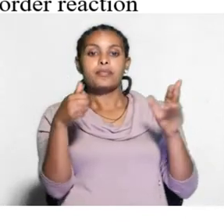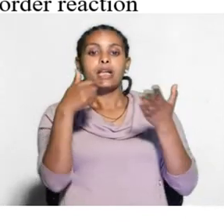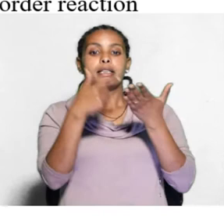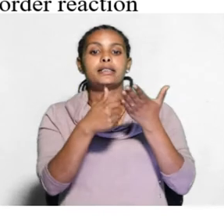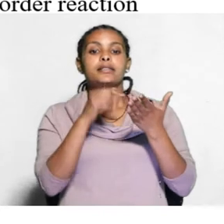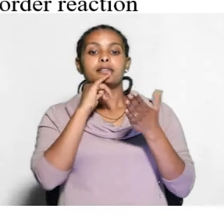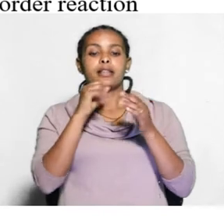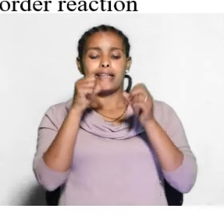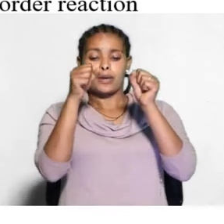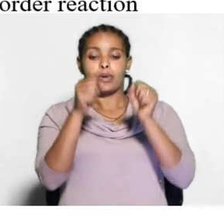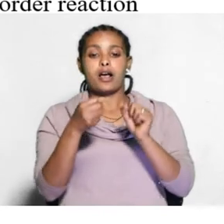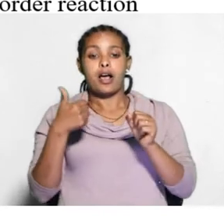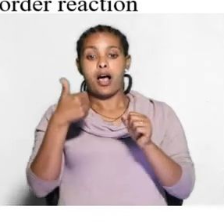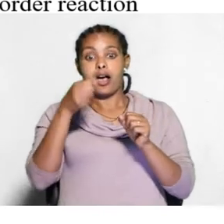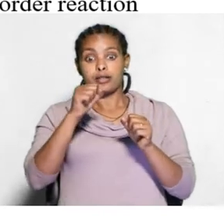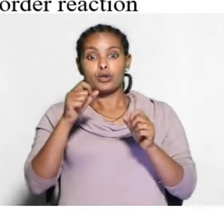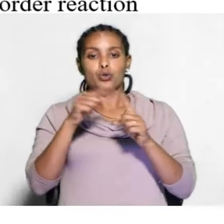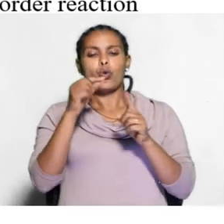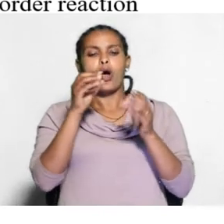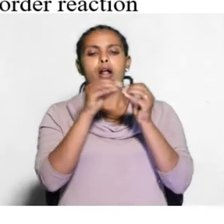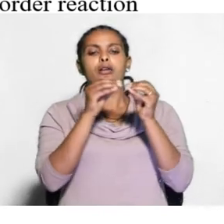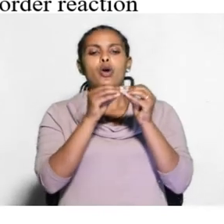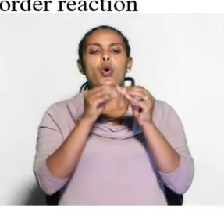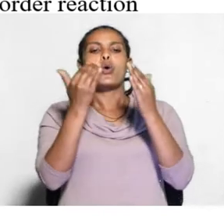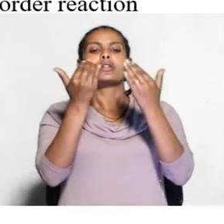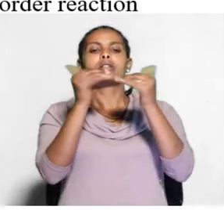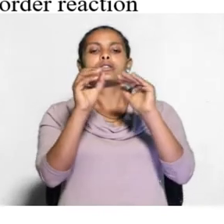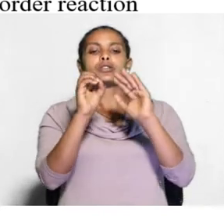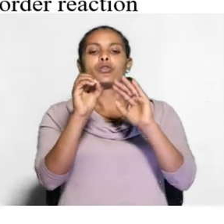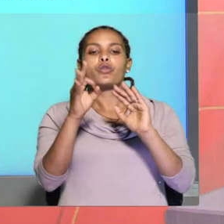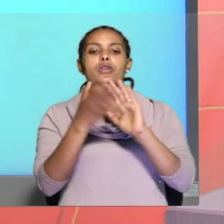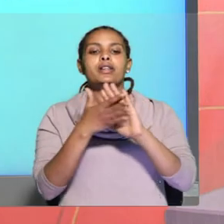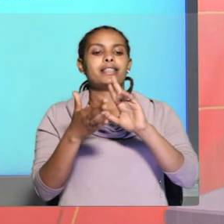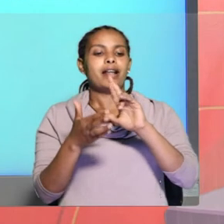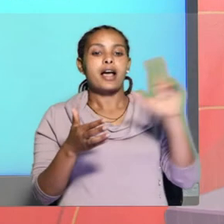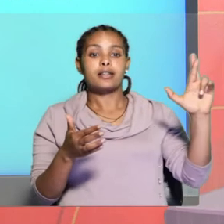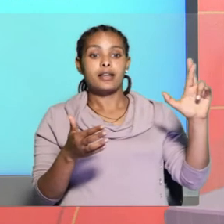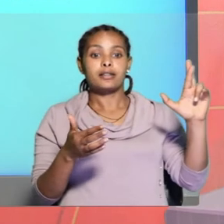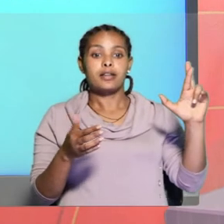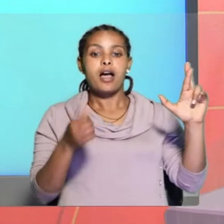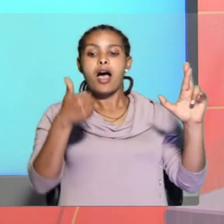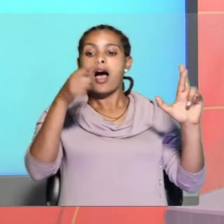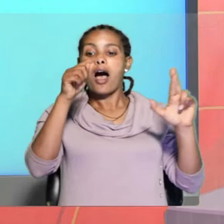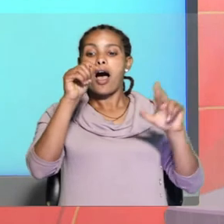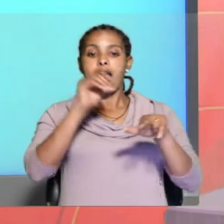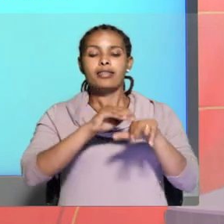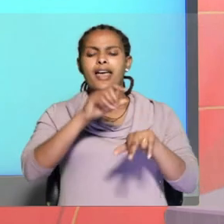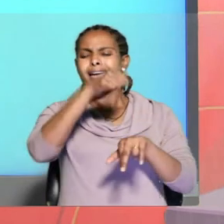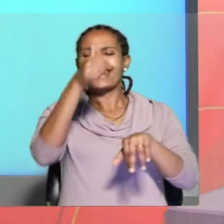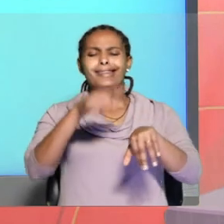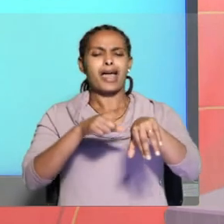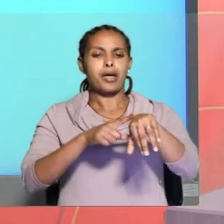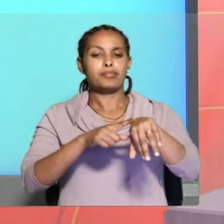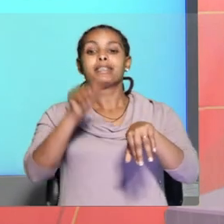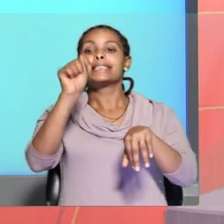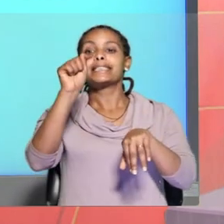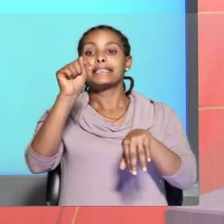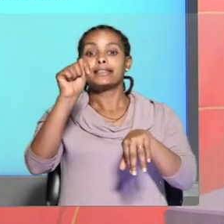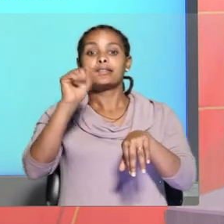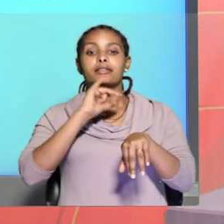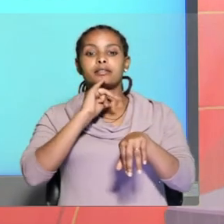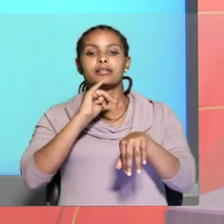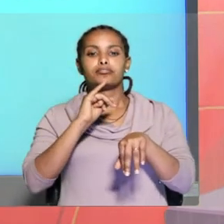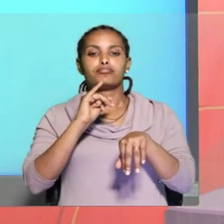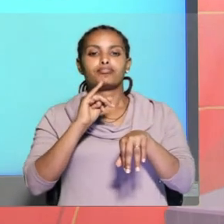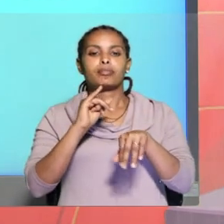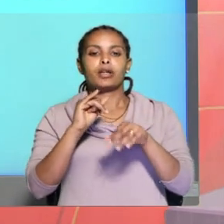this enables us to calculate concentration of the reactants at any time t is